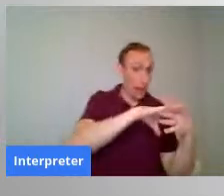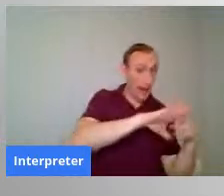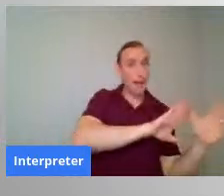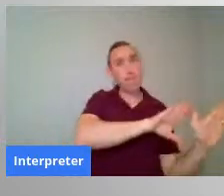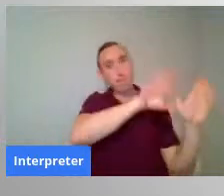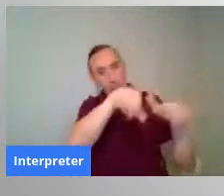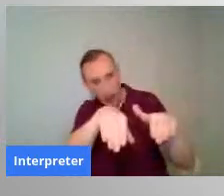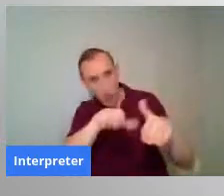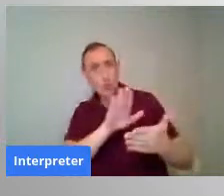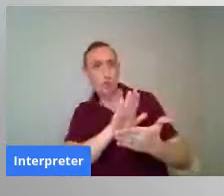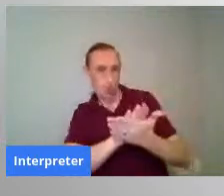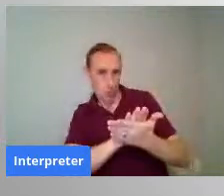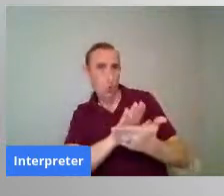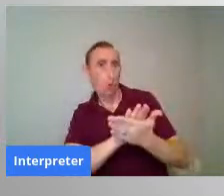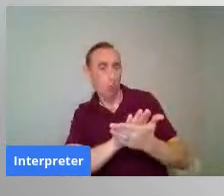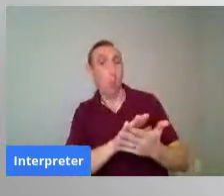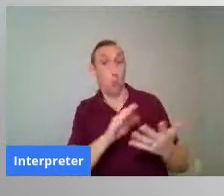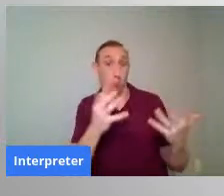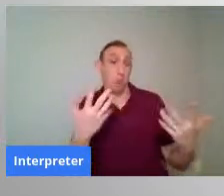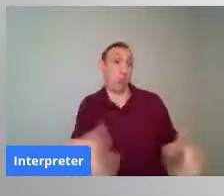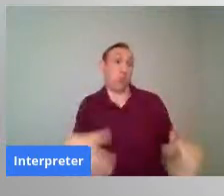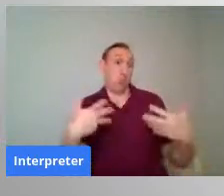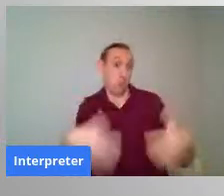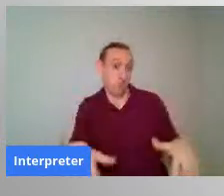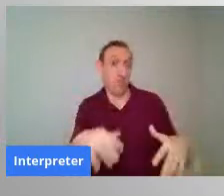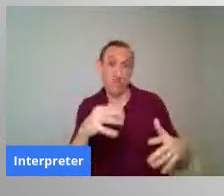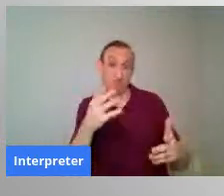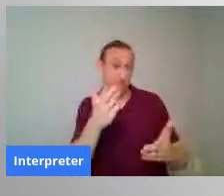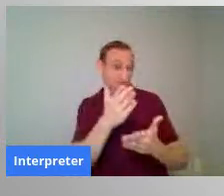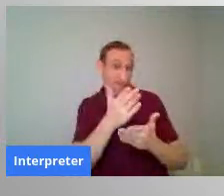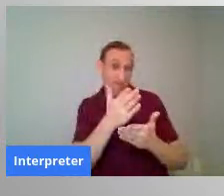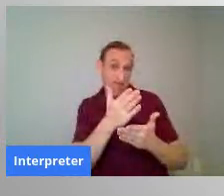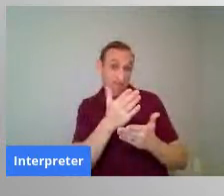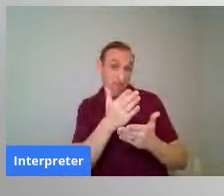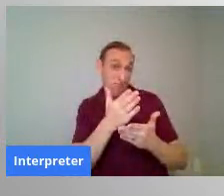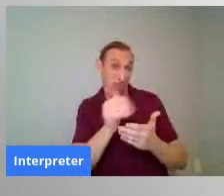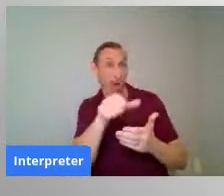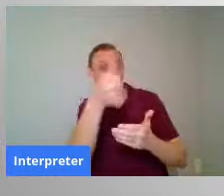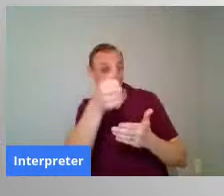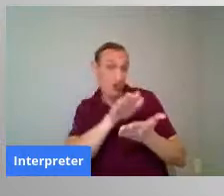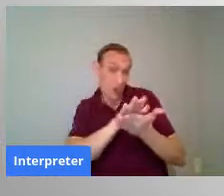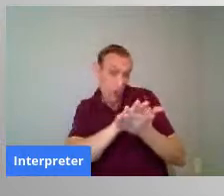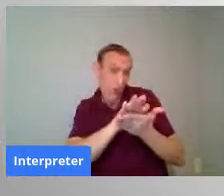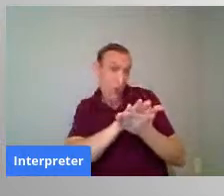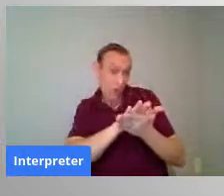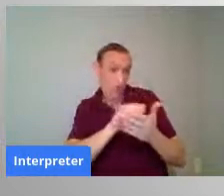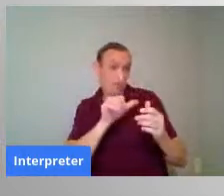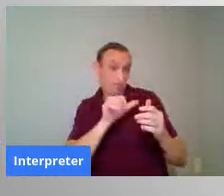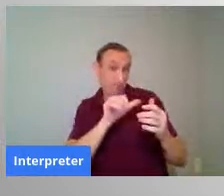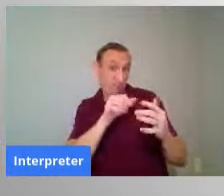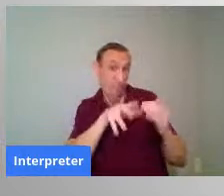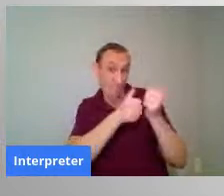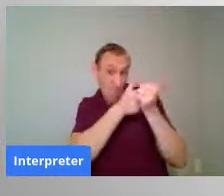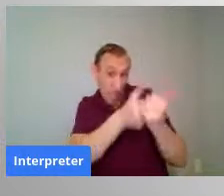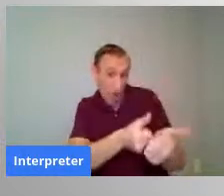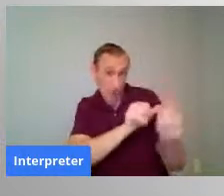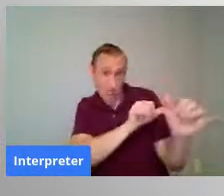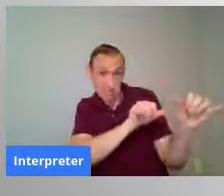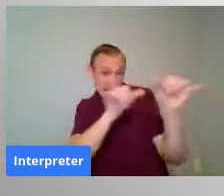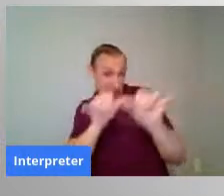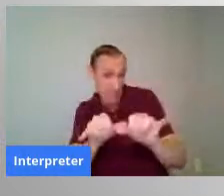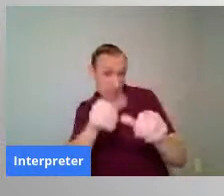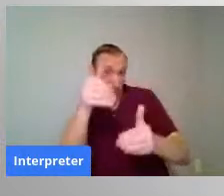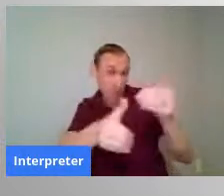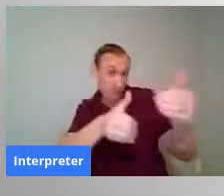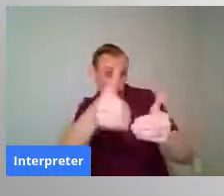not be surprised if schools don't start returning to a model like that just in response to COVID. Right.